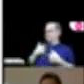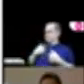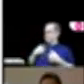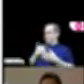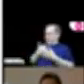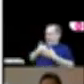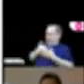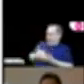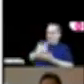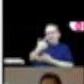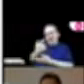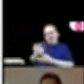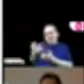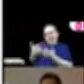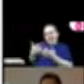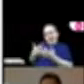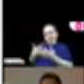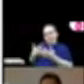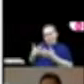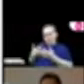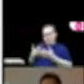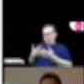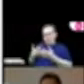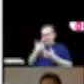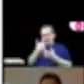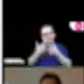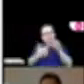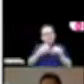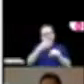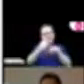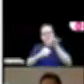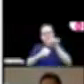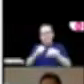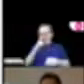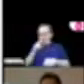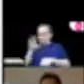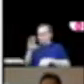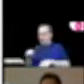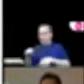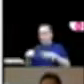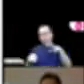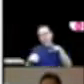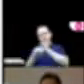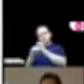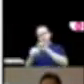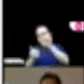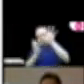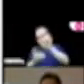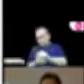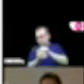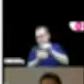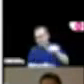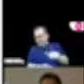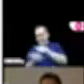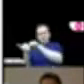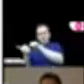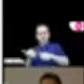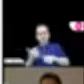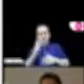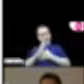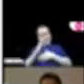out where they can run around so that they can remove her from detention. And they campaigned for that woman and it was a